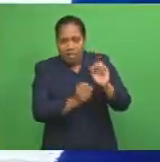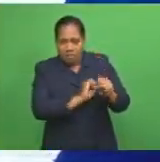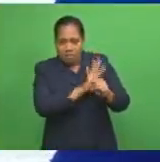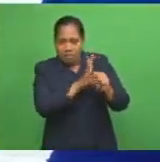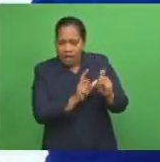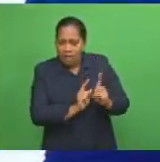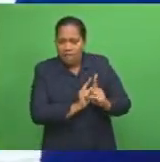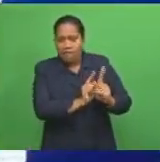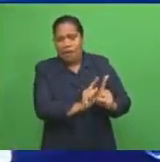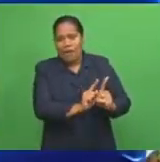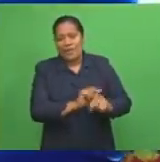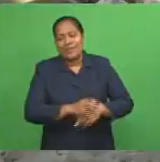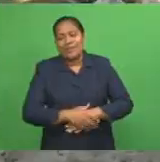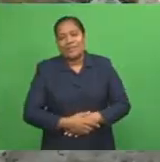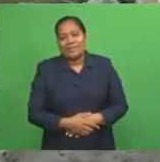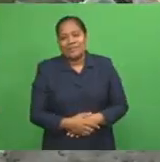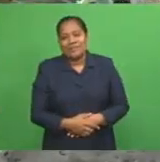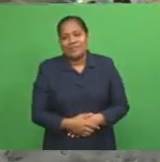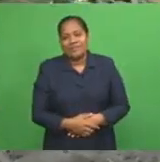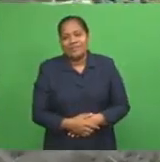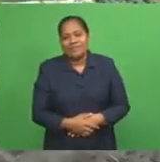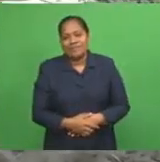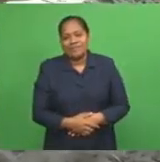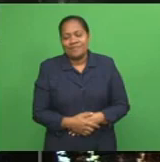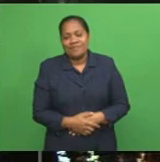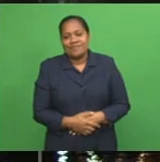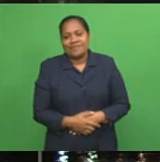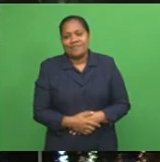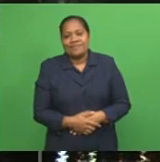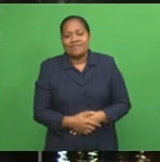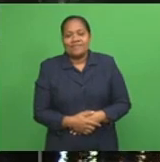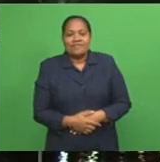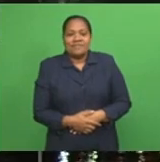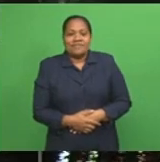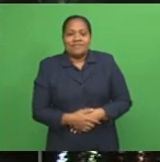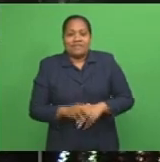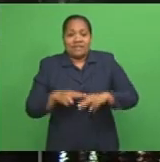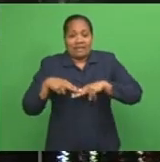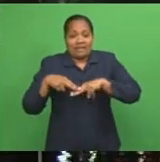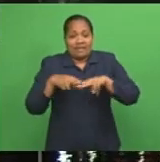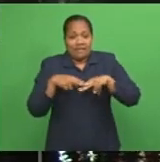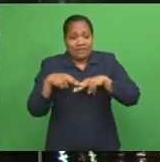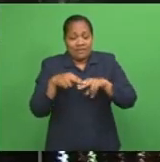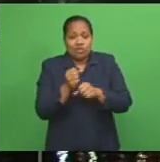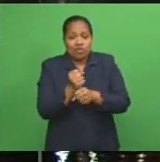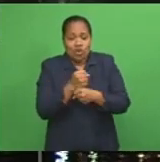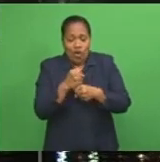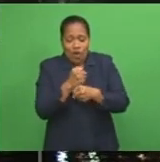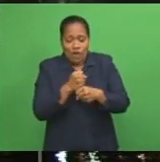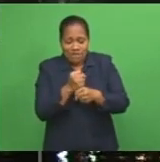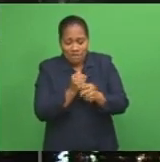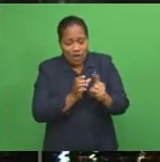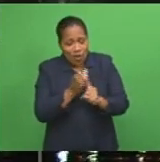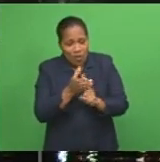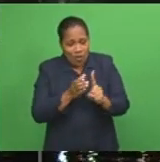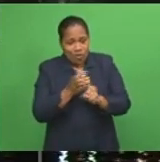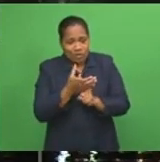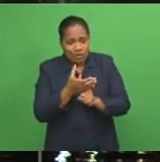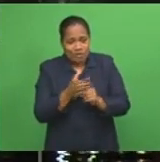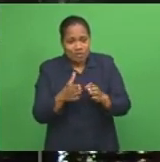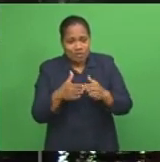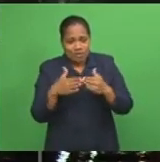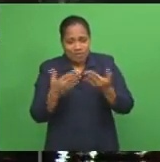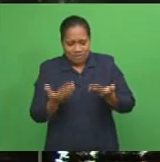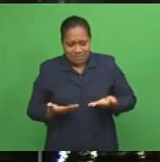restrictions. Philippe Naikaso, FBC News. Fiji's coffee culture is brewing a storm, putting pressure on baristas